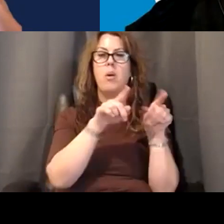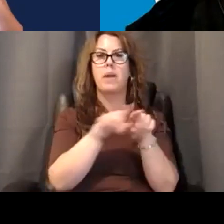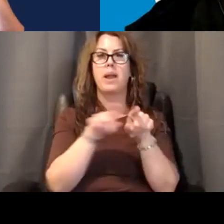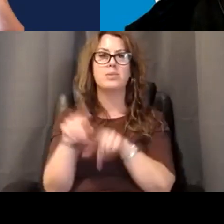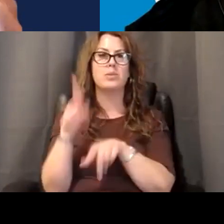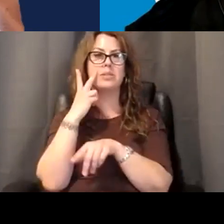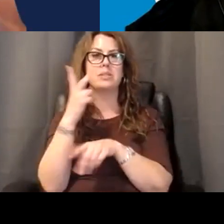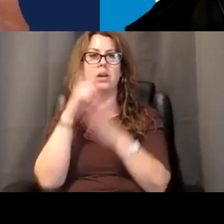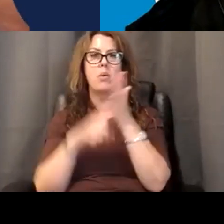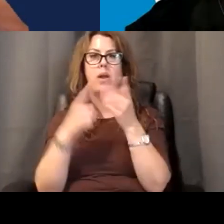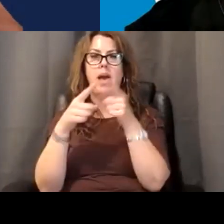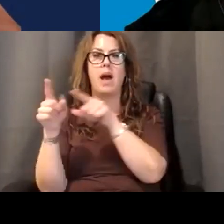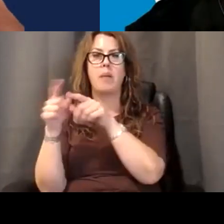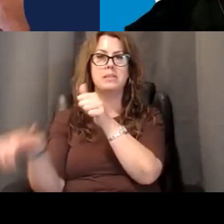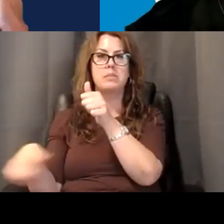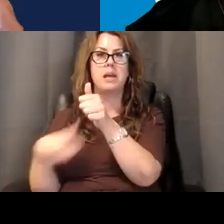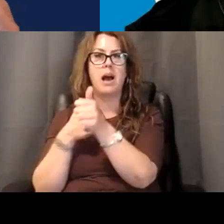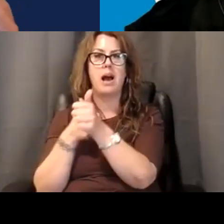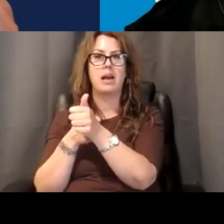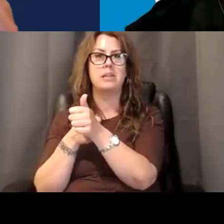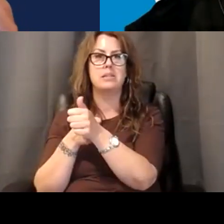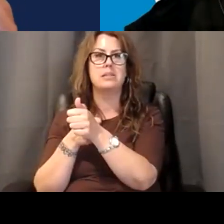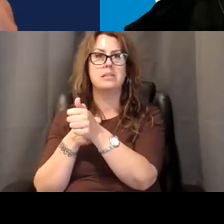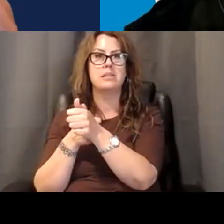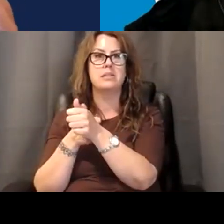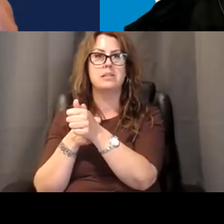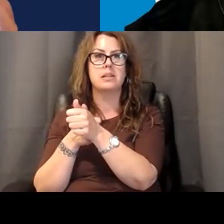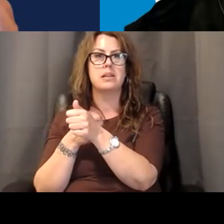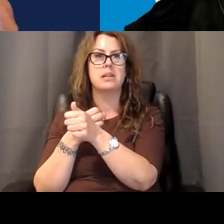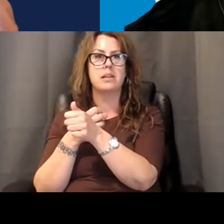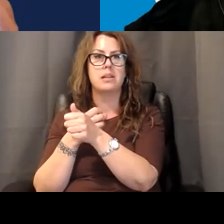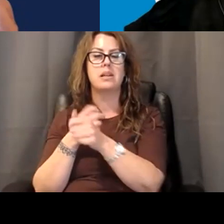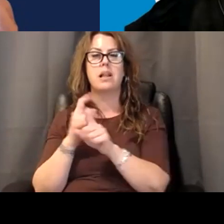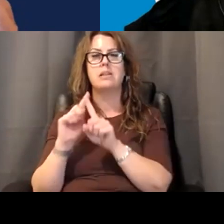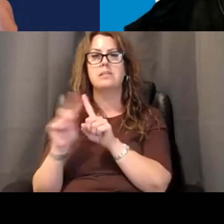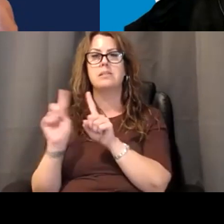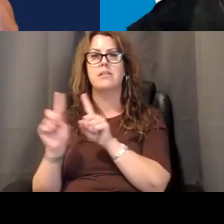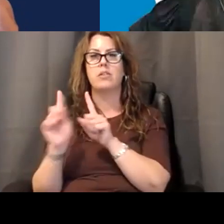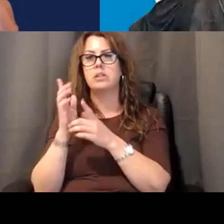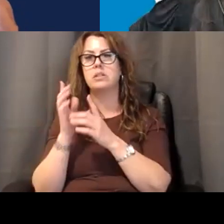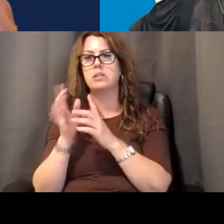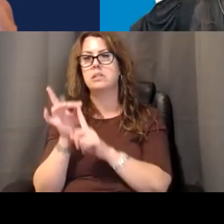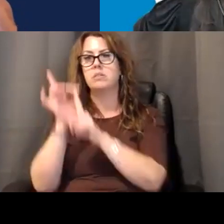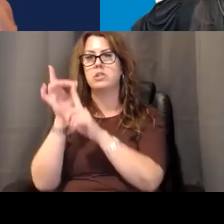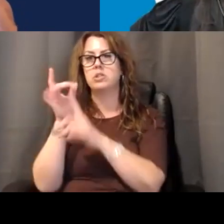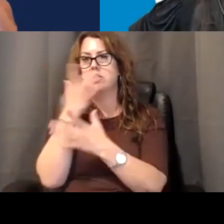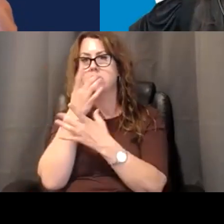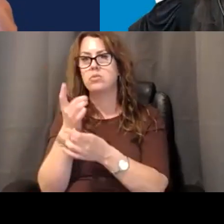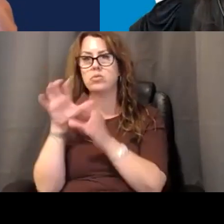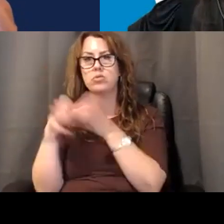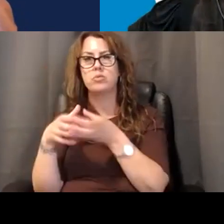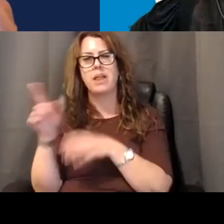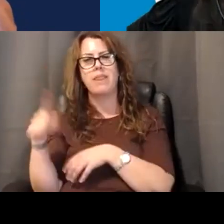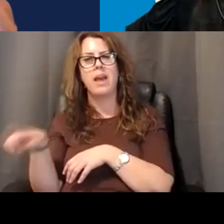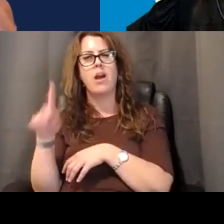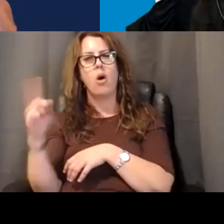where, you know, electeds always have powers and you have all these special interest groups. What I want to